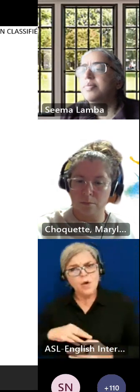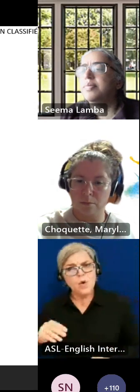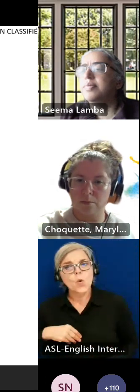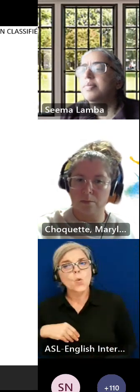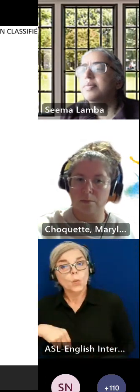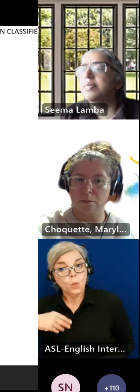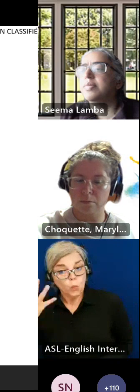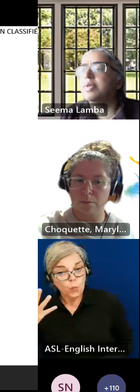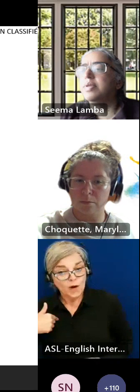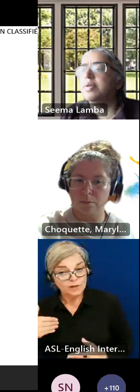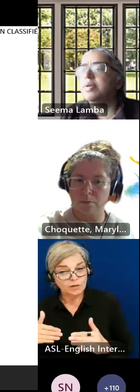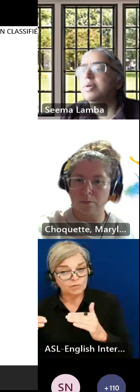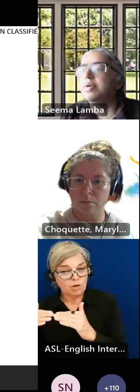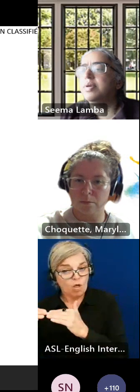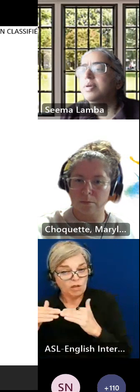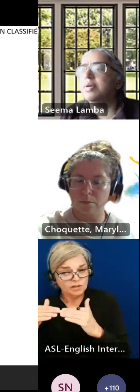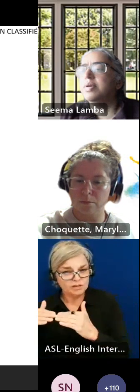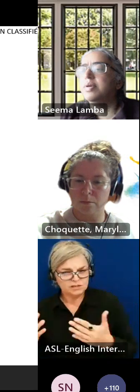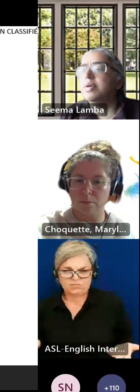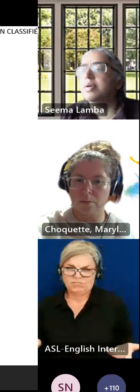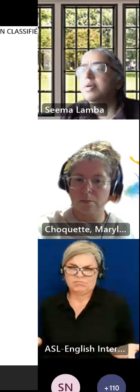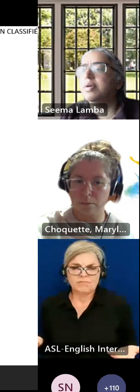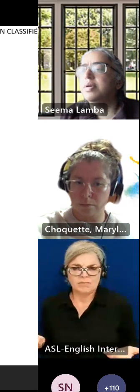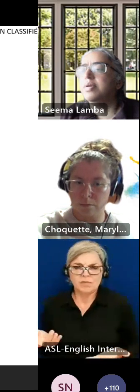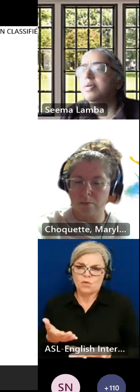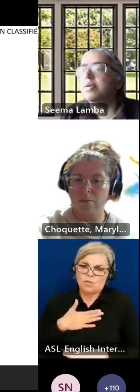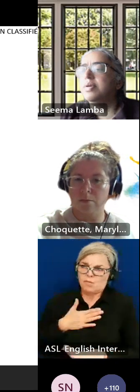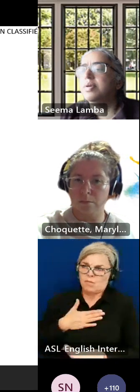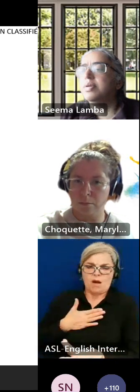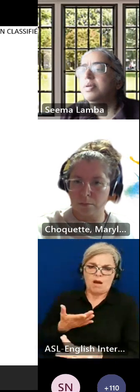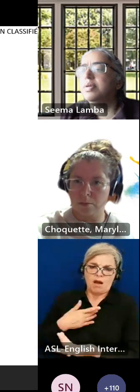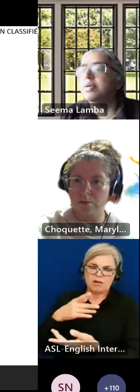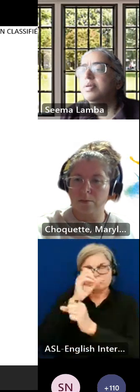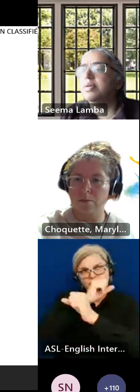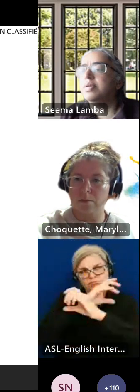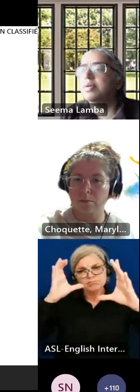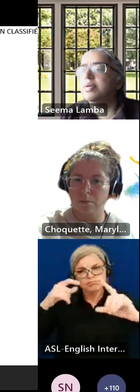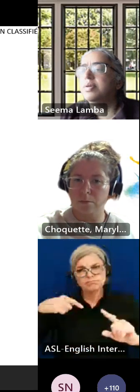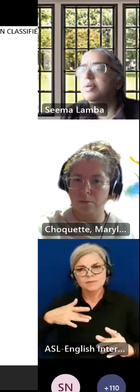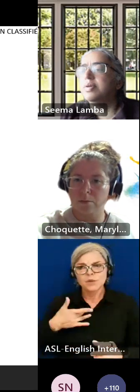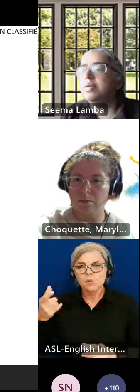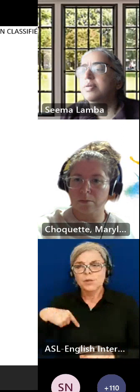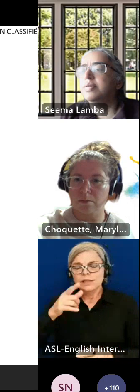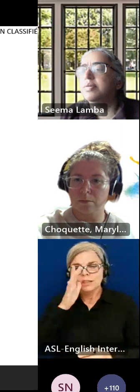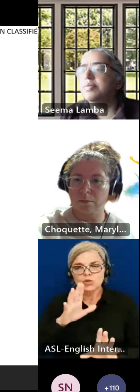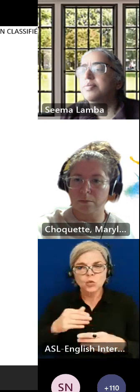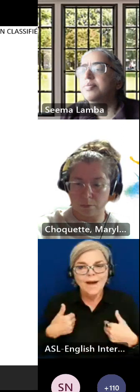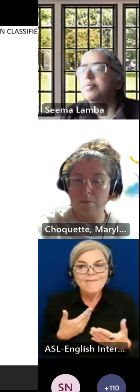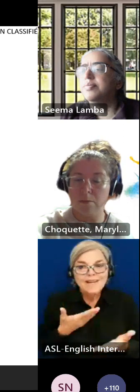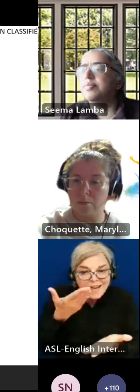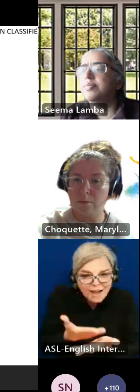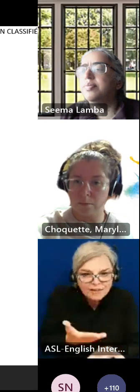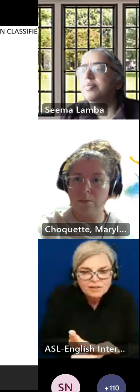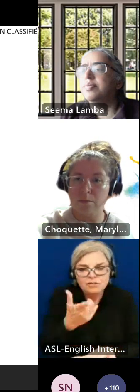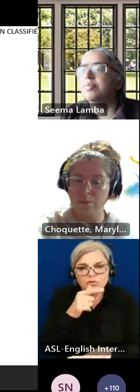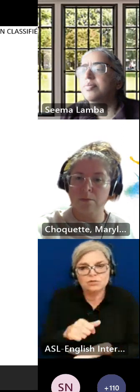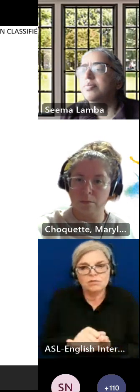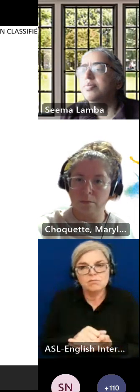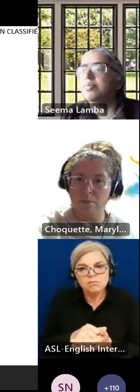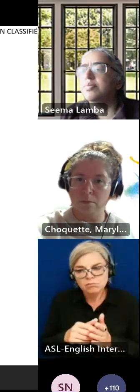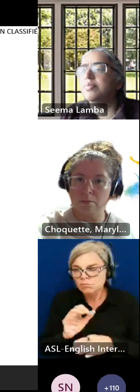my mind, this goes back to providing evidence of and supporting policies and programs to support